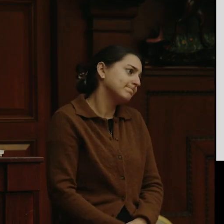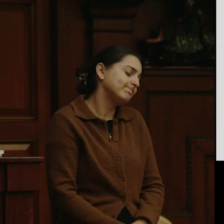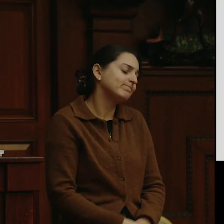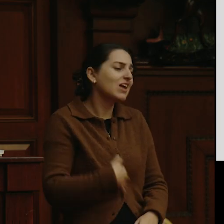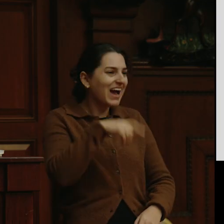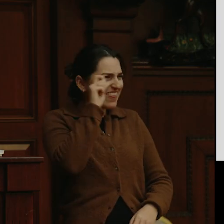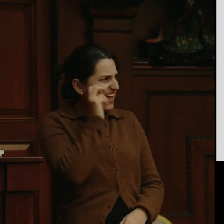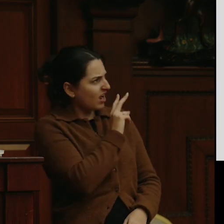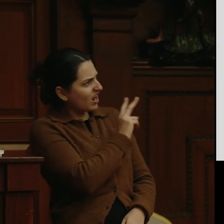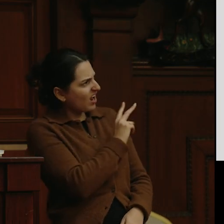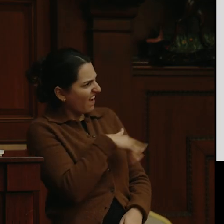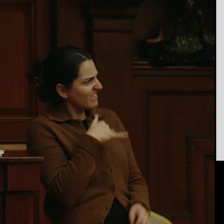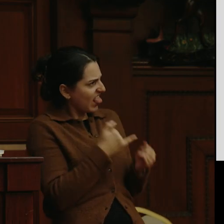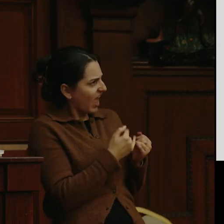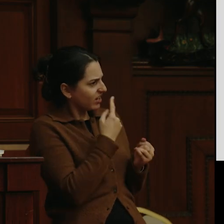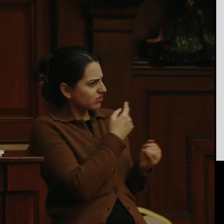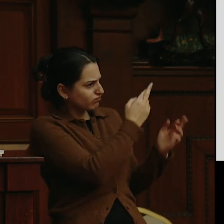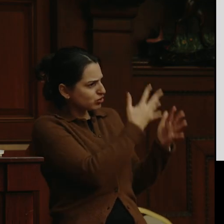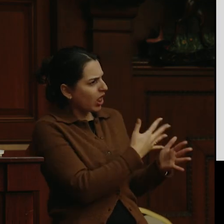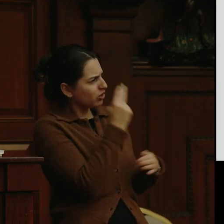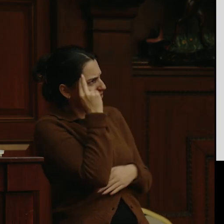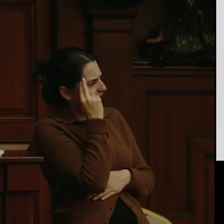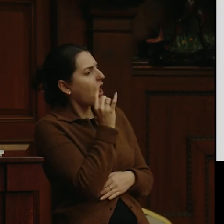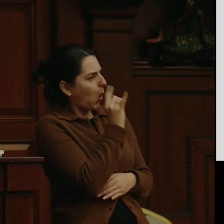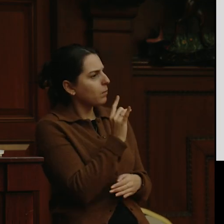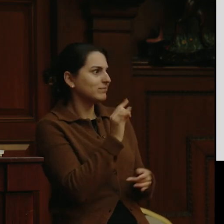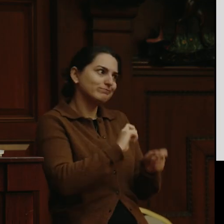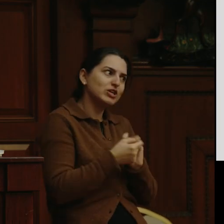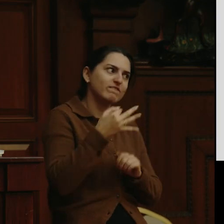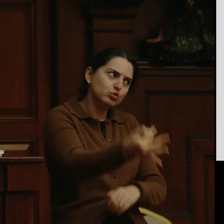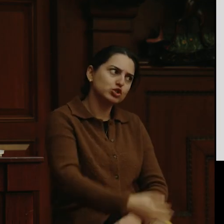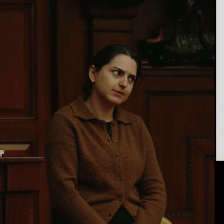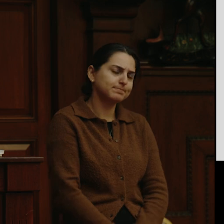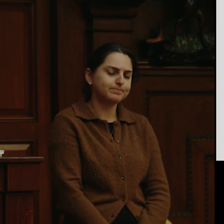what I think I'm seeing here, and I hope we can change that.